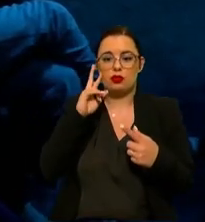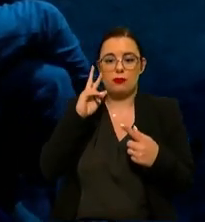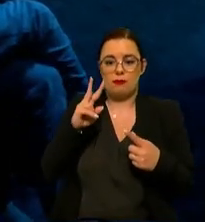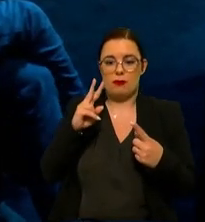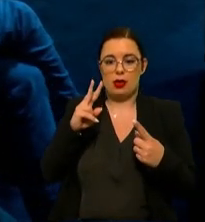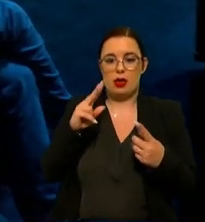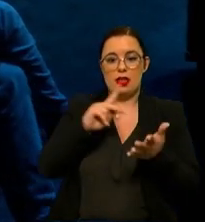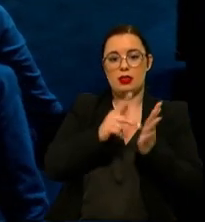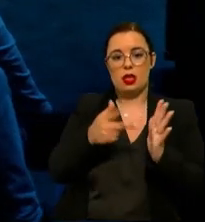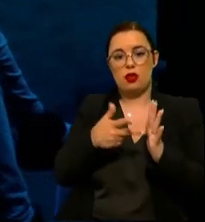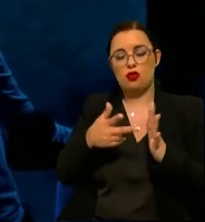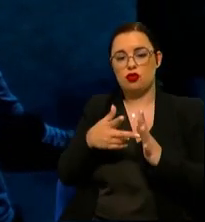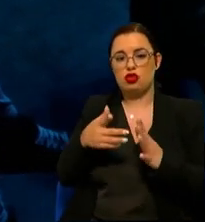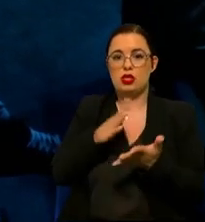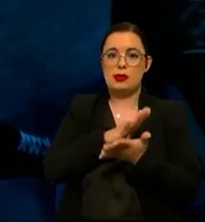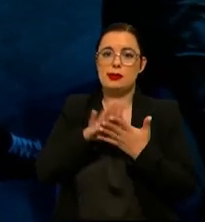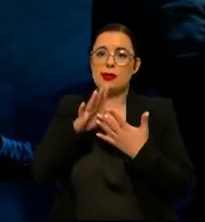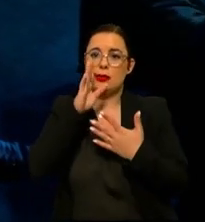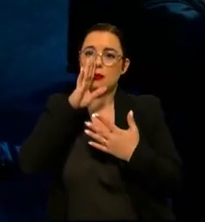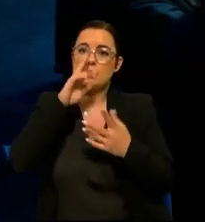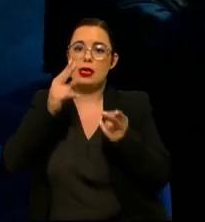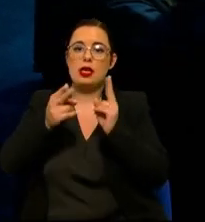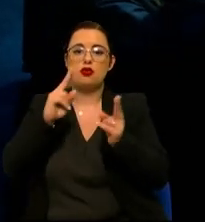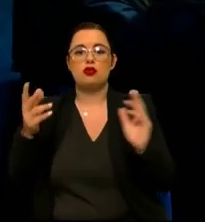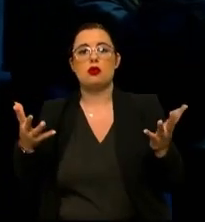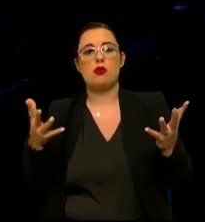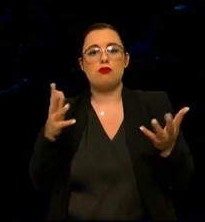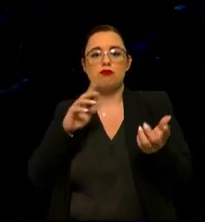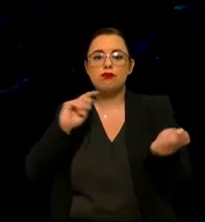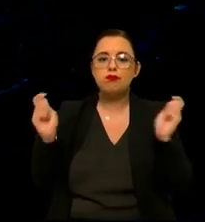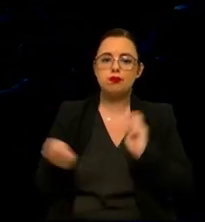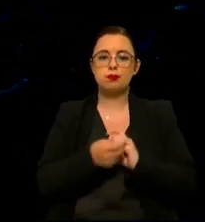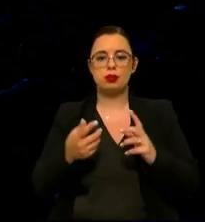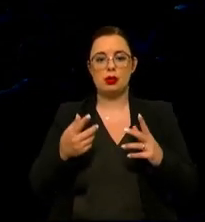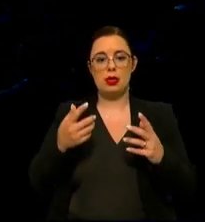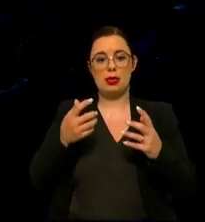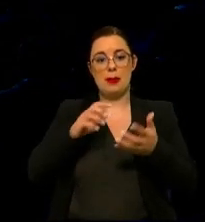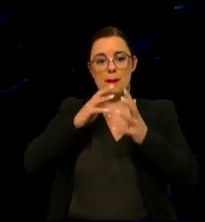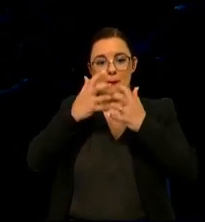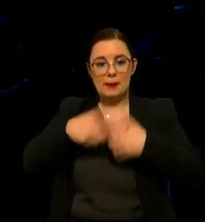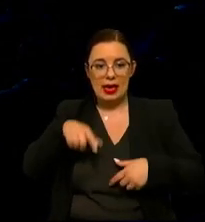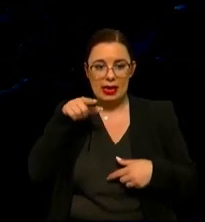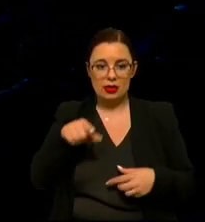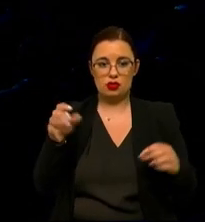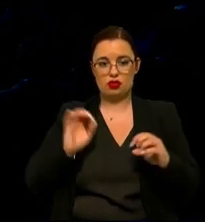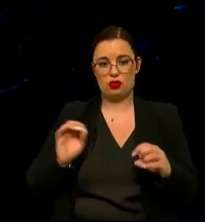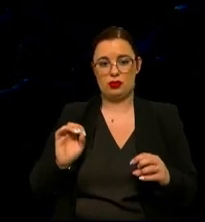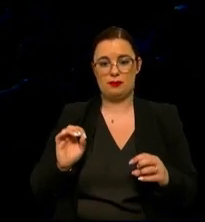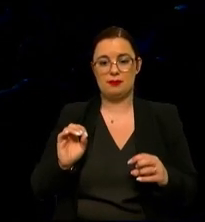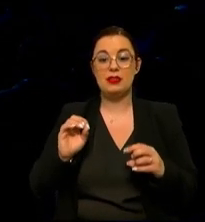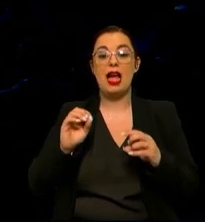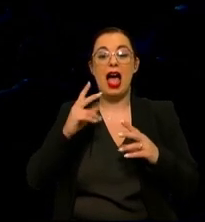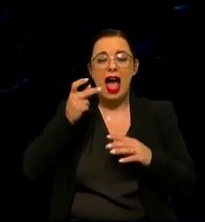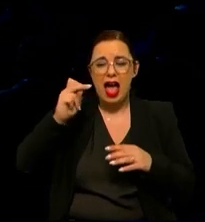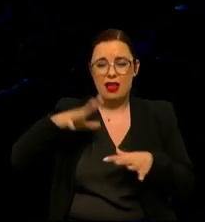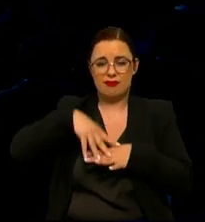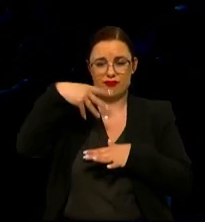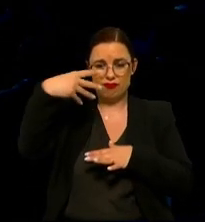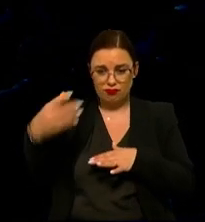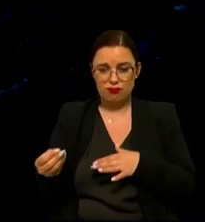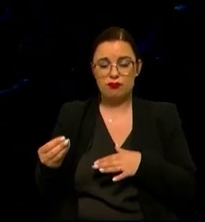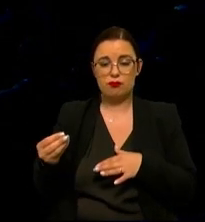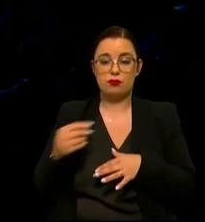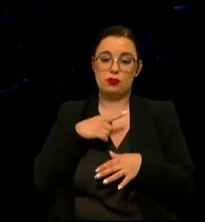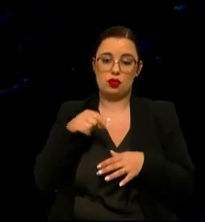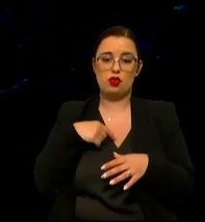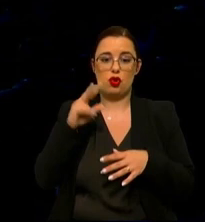same technology would bring the Industrial Revolution and the steam machine, and 100 years later, would also be the